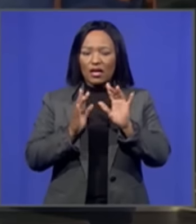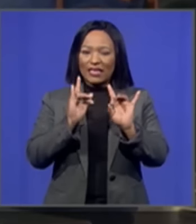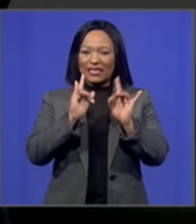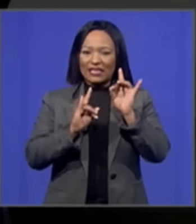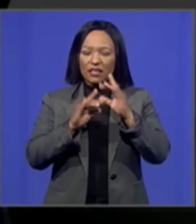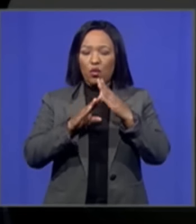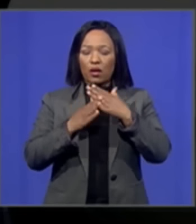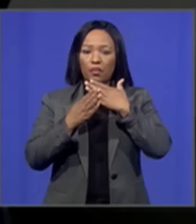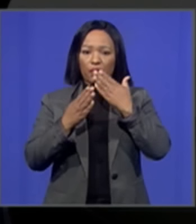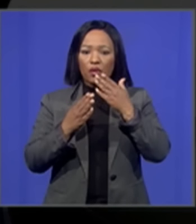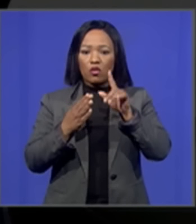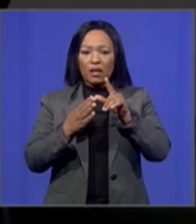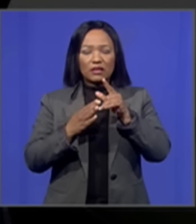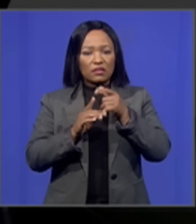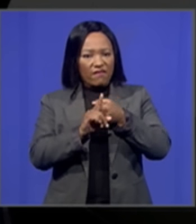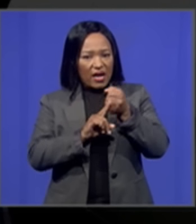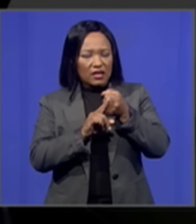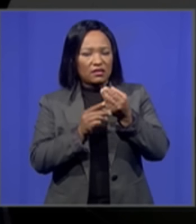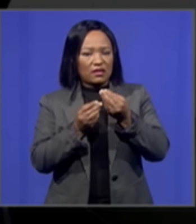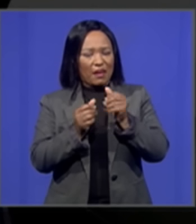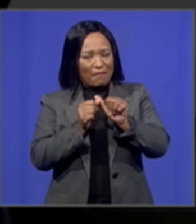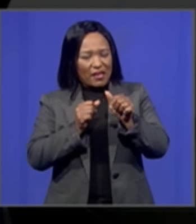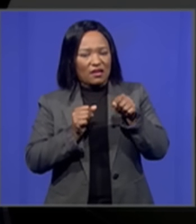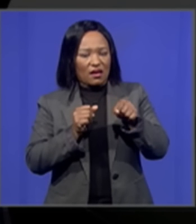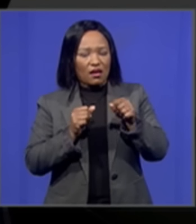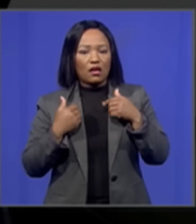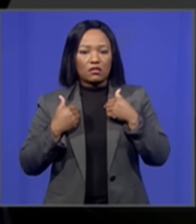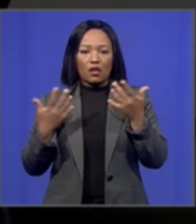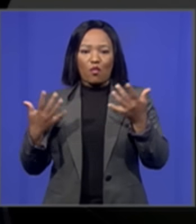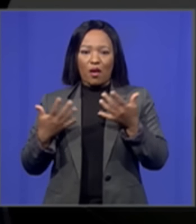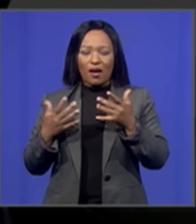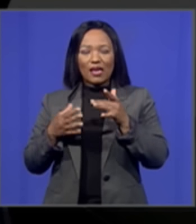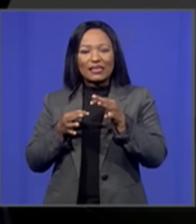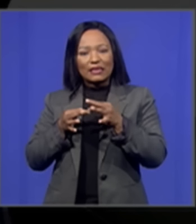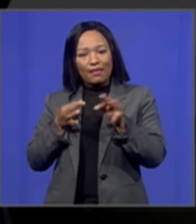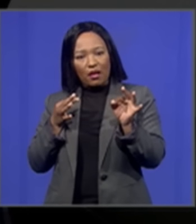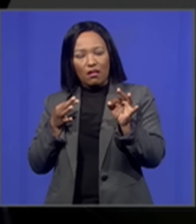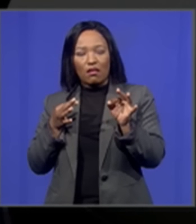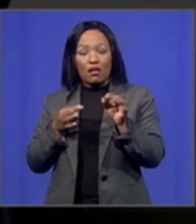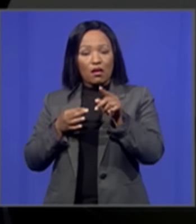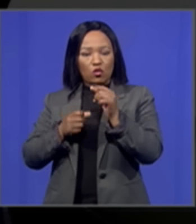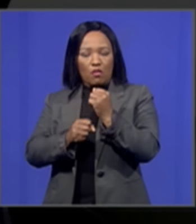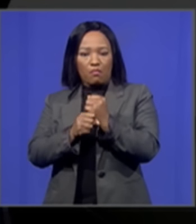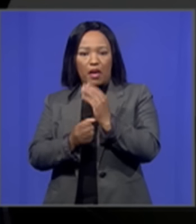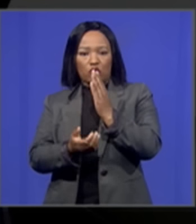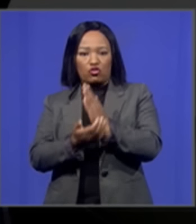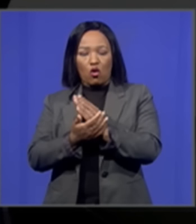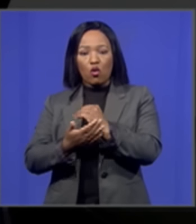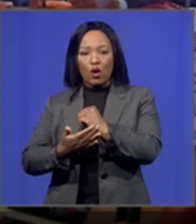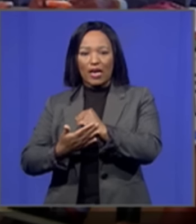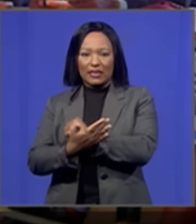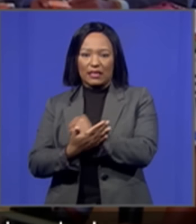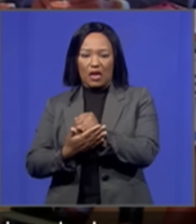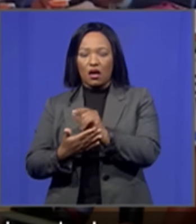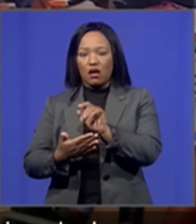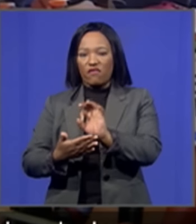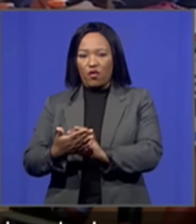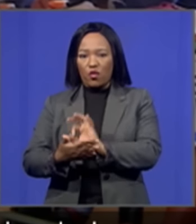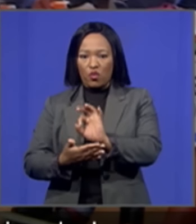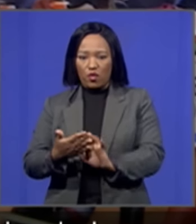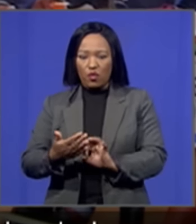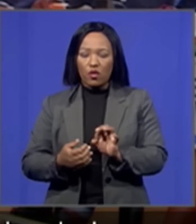worth fighting for something better. And that starts with one simple step: making sure you are registered to vote. Dikgetho